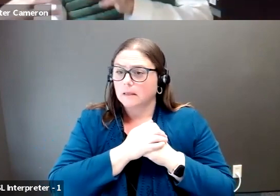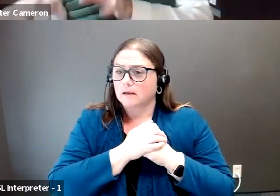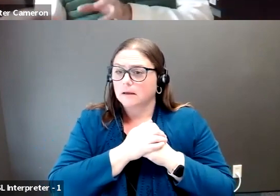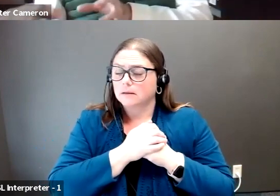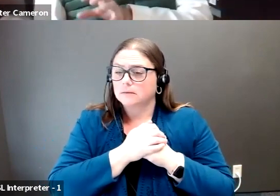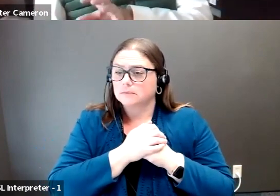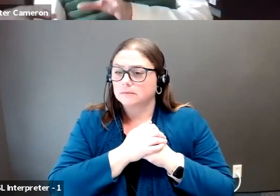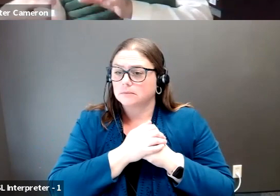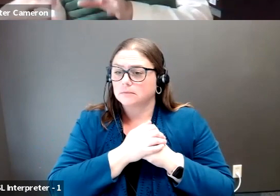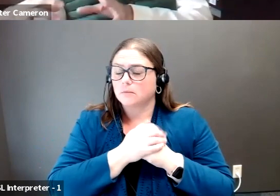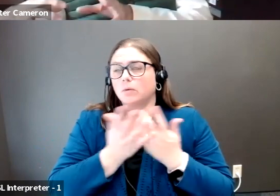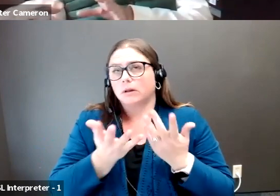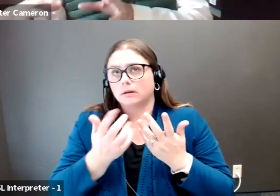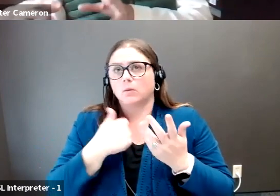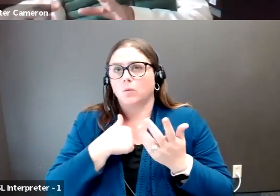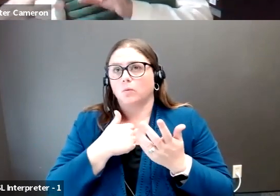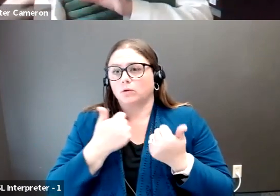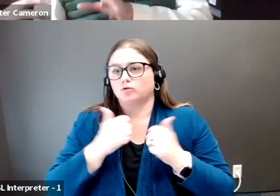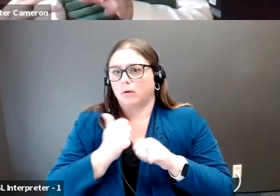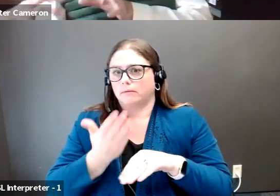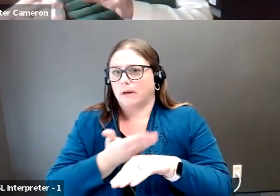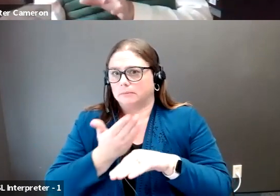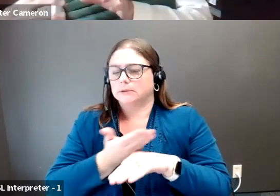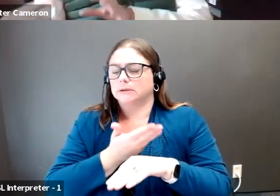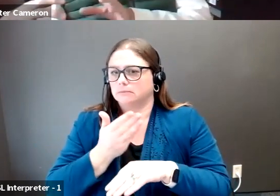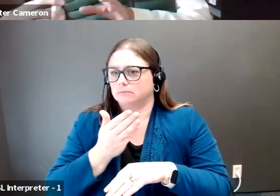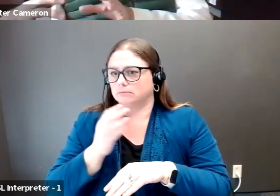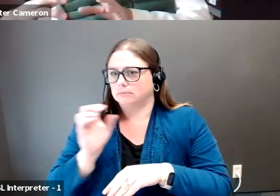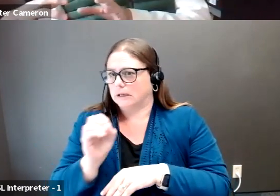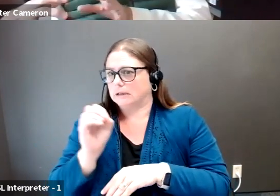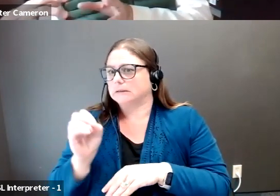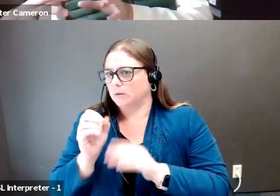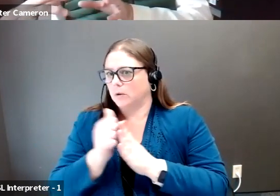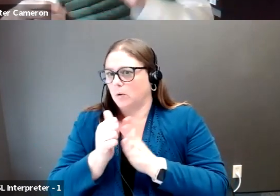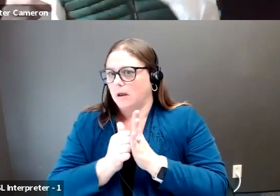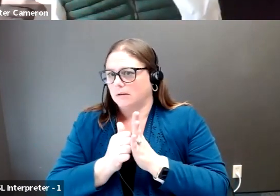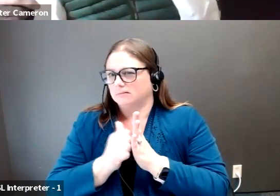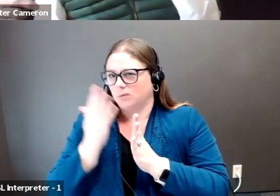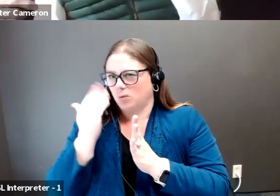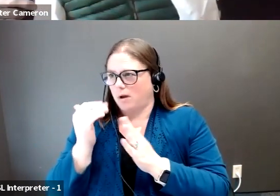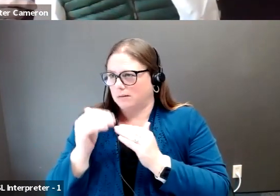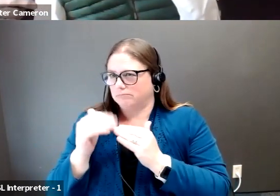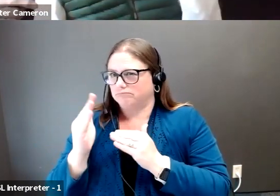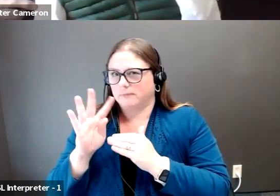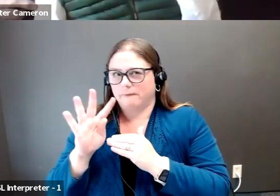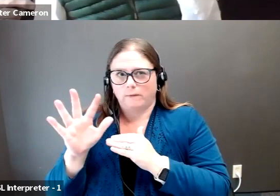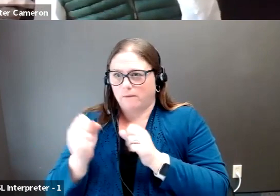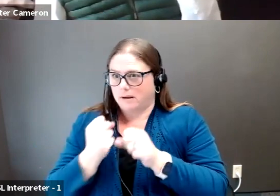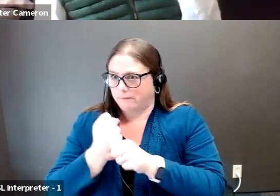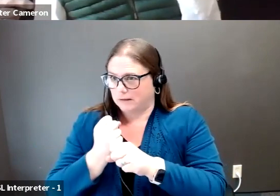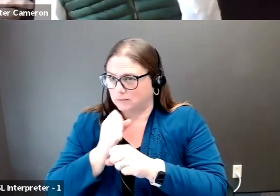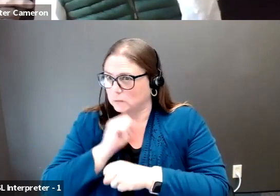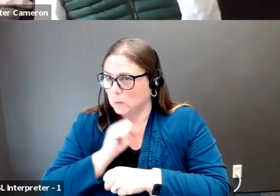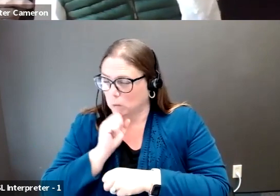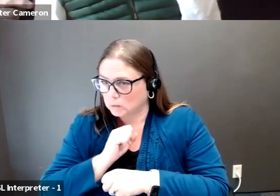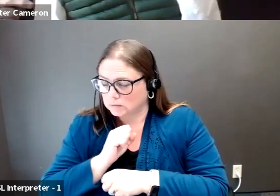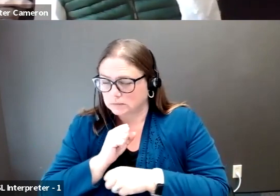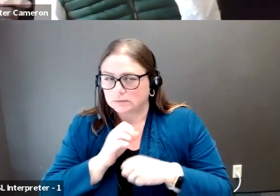are trying to upgrade the provincial act because it's over 45 years old. And the federal act is a